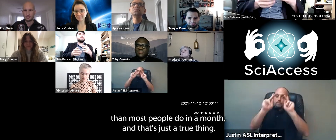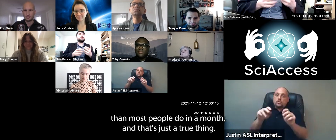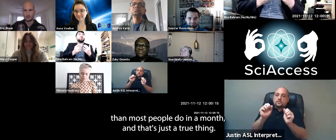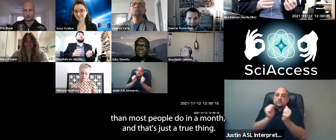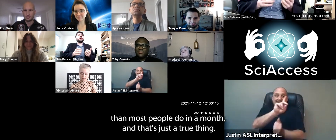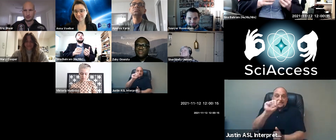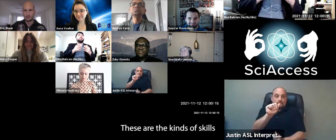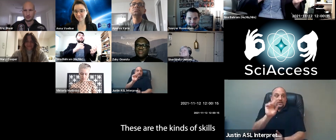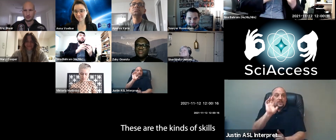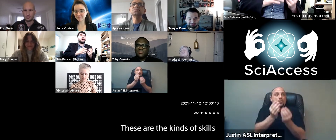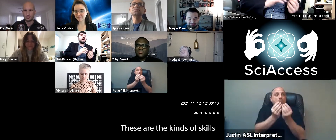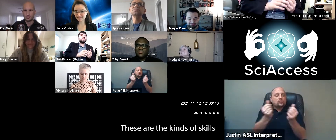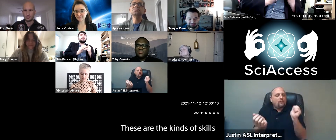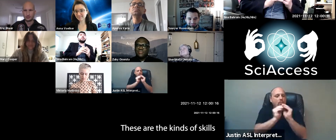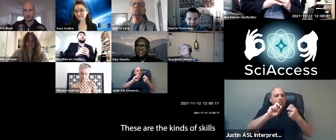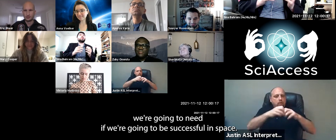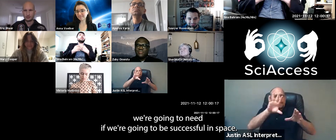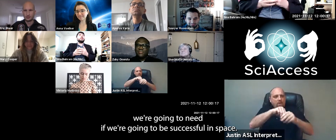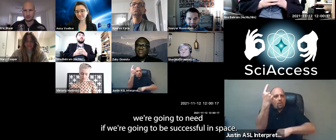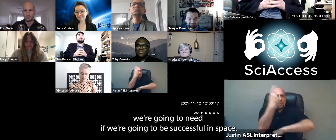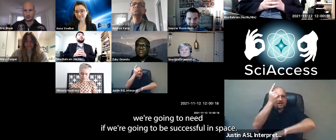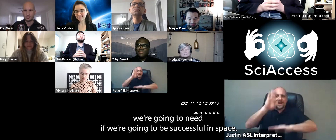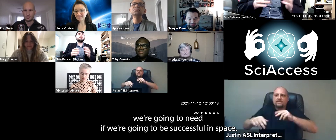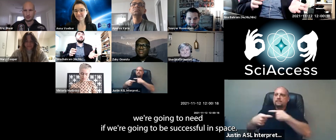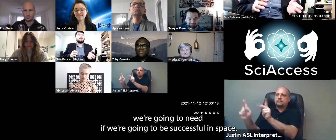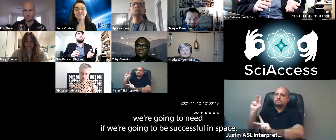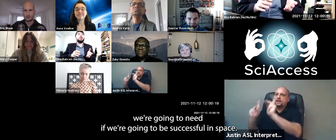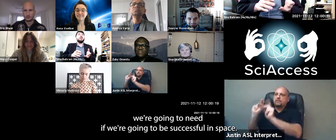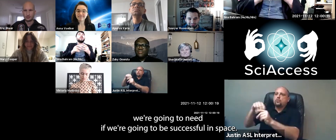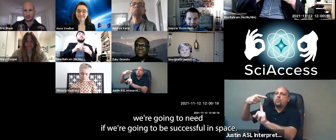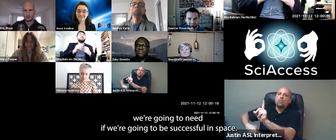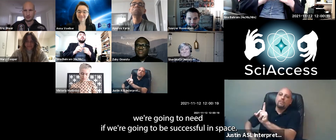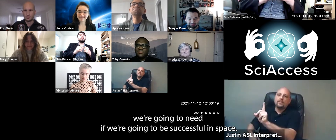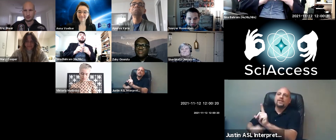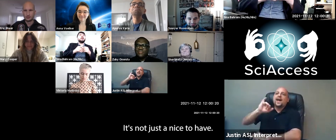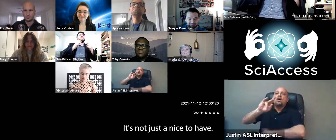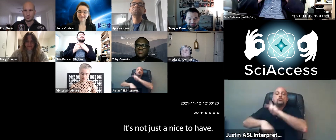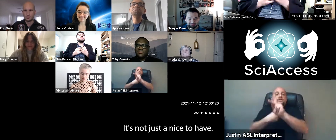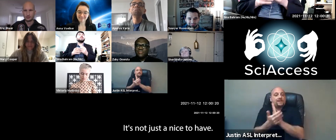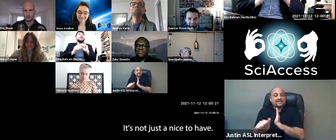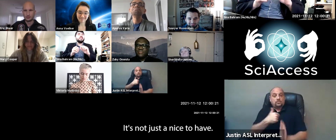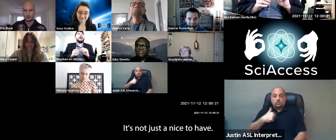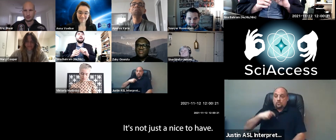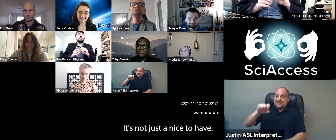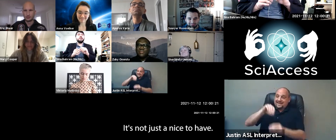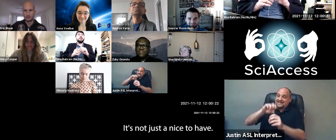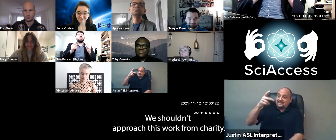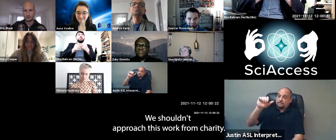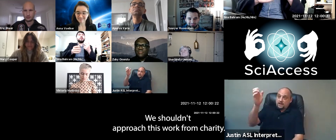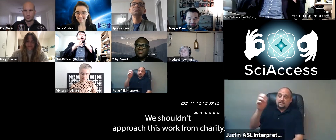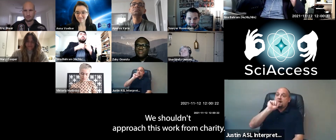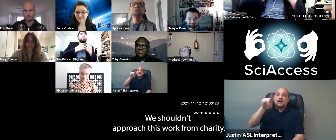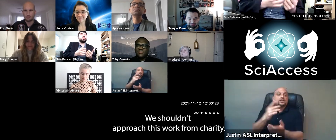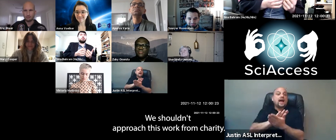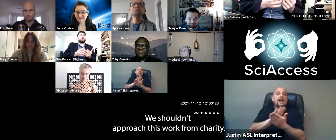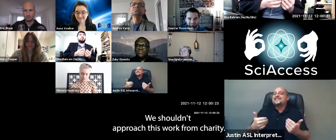that's just a true thing. These are the kinds of skills we're going to need if we're going to be successful in space. It's not just a nice to have. We